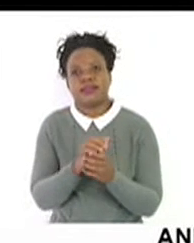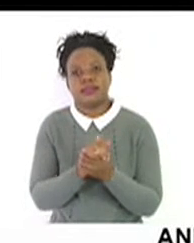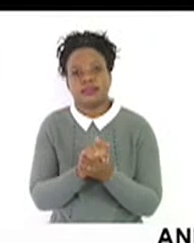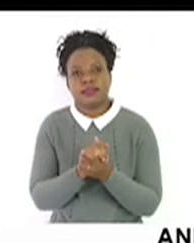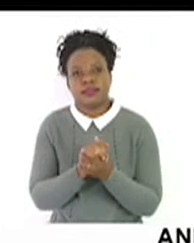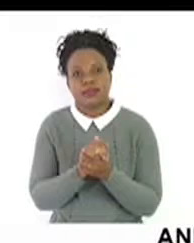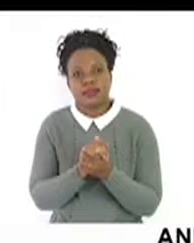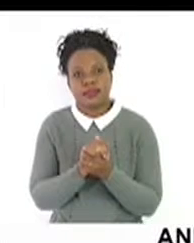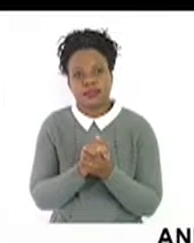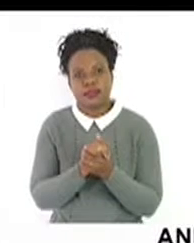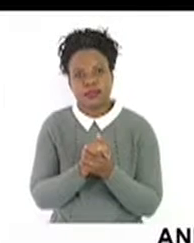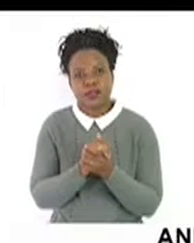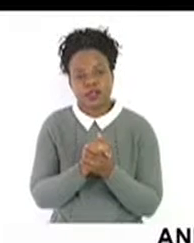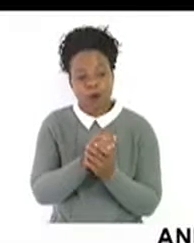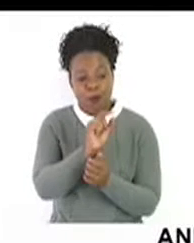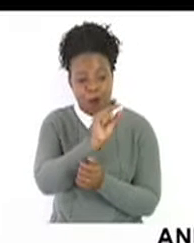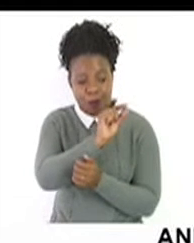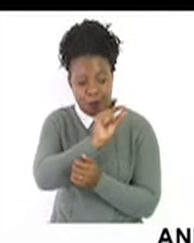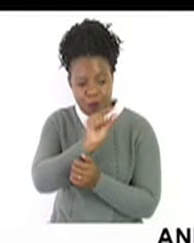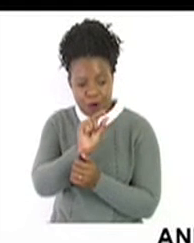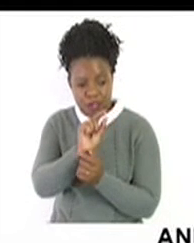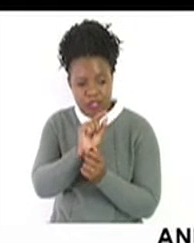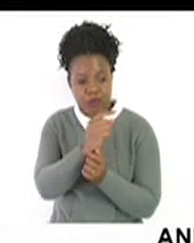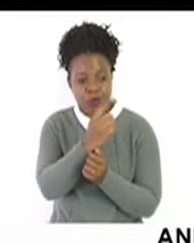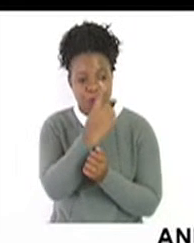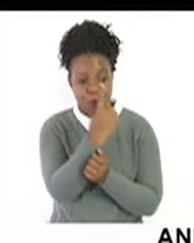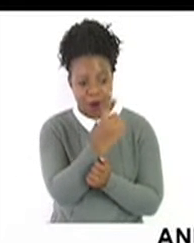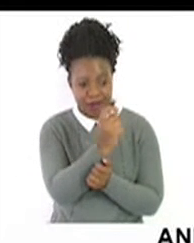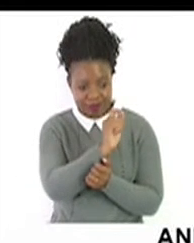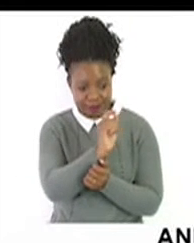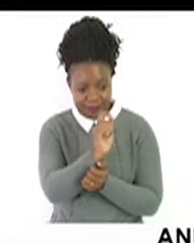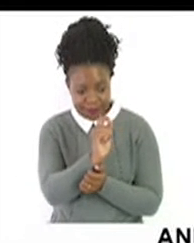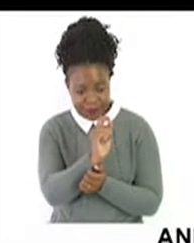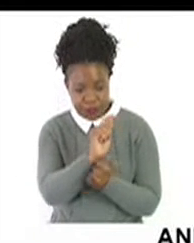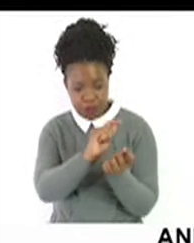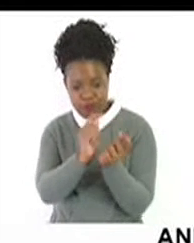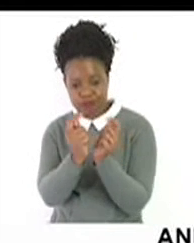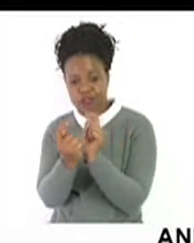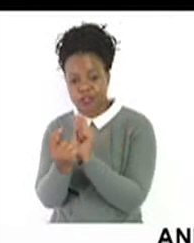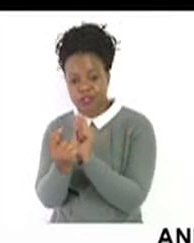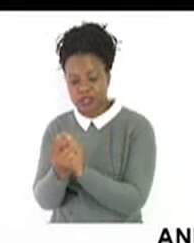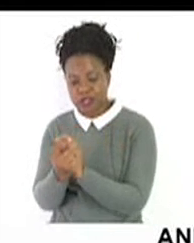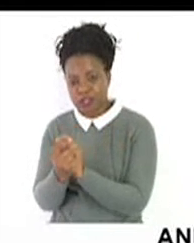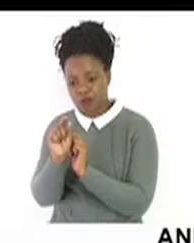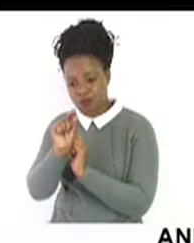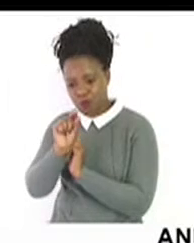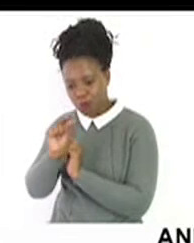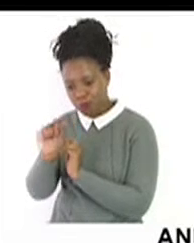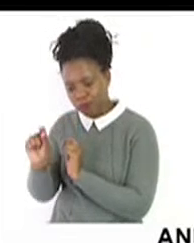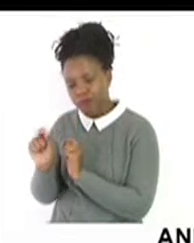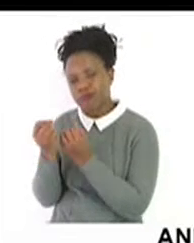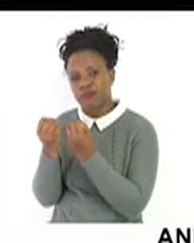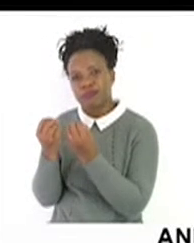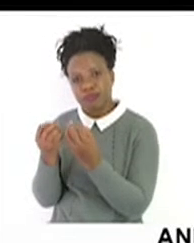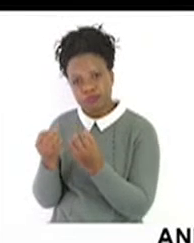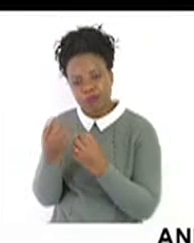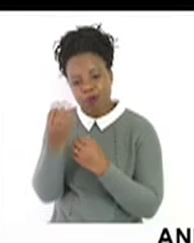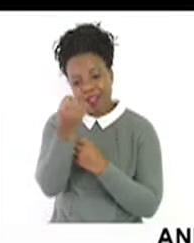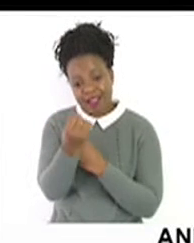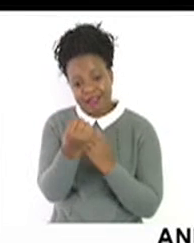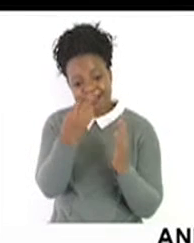When words are changed from single to plural form, there are some rules. We must remember this. I want